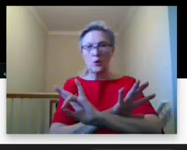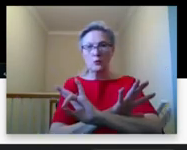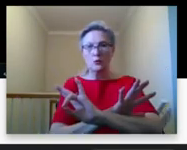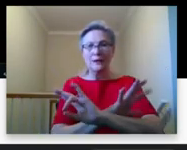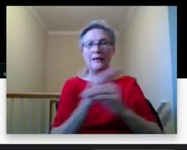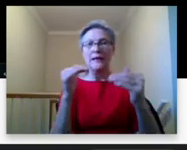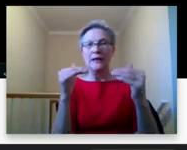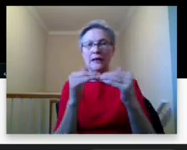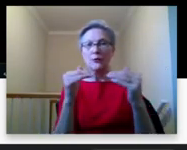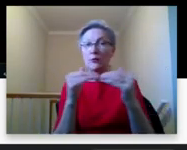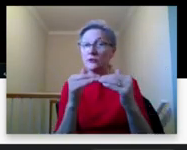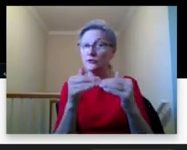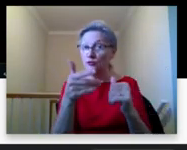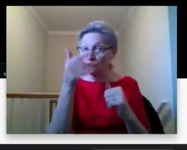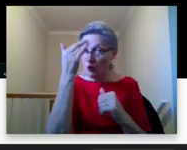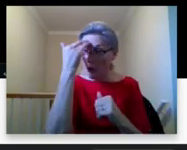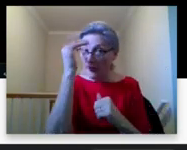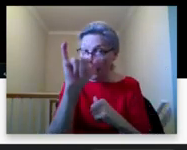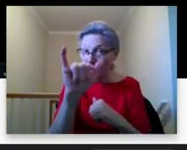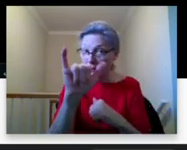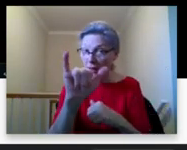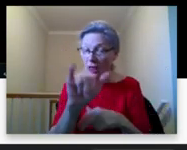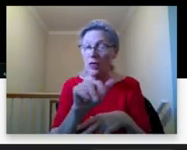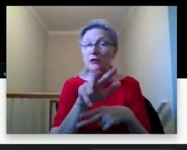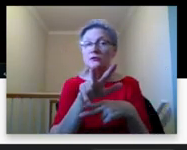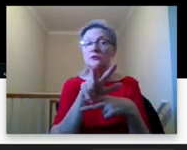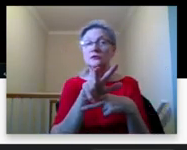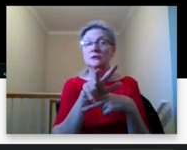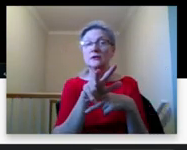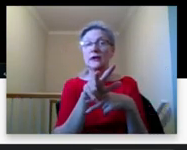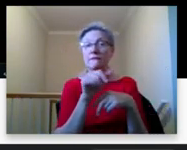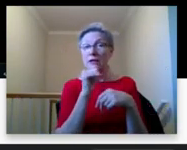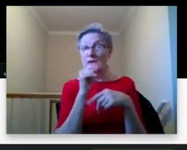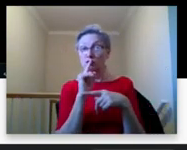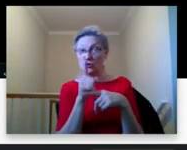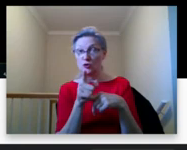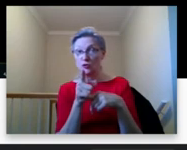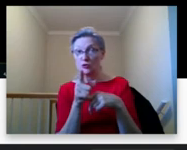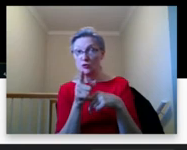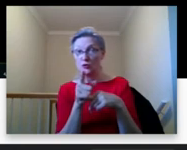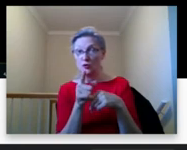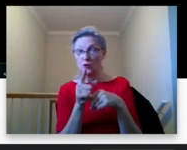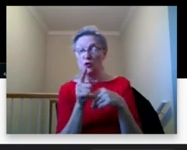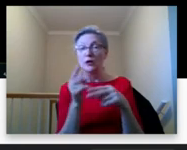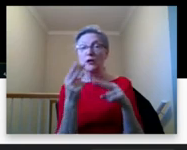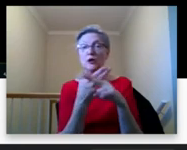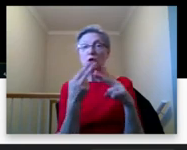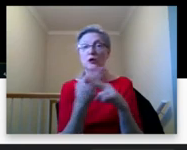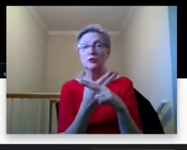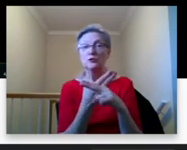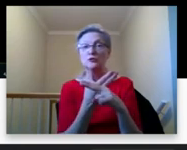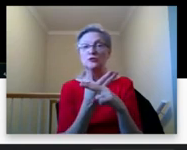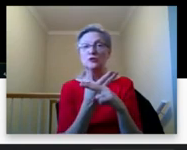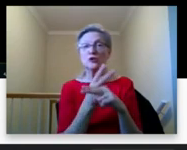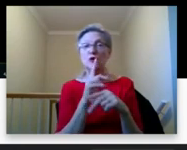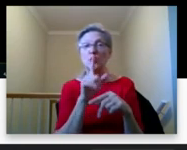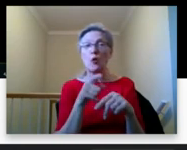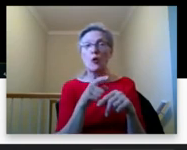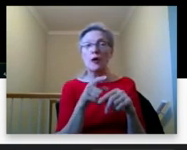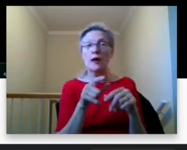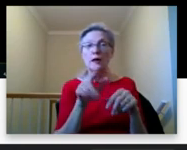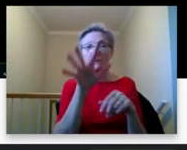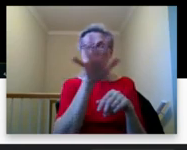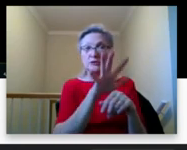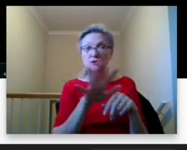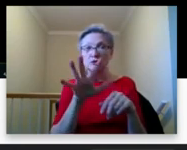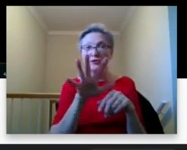times 7, you should know already. If you're not sure, you can use your diagram